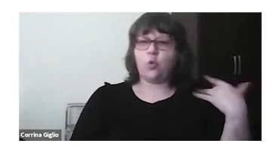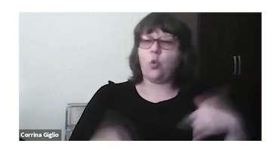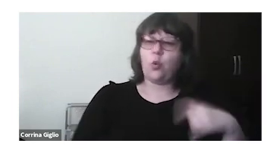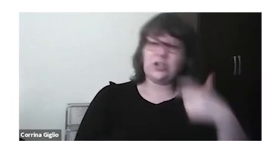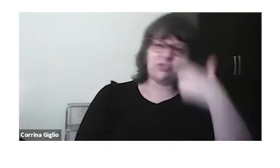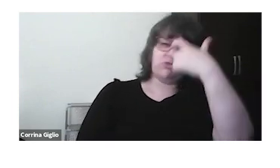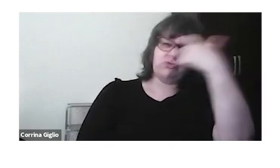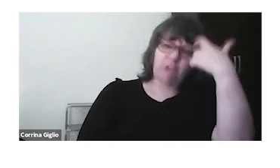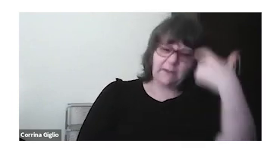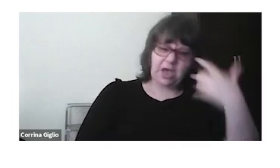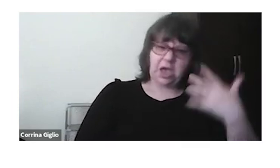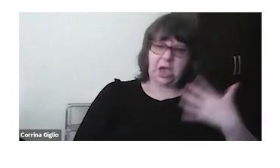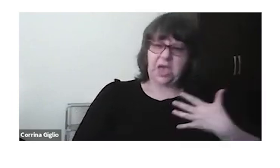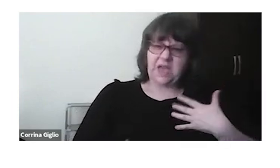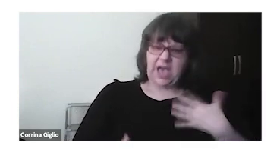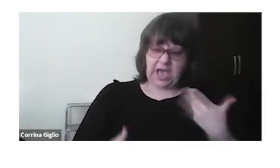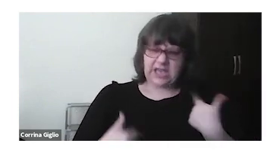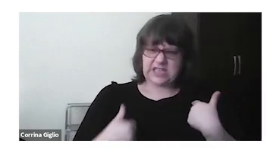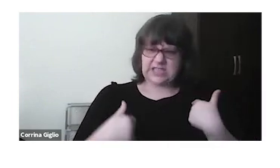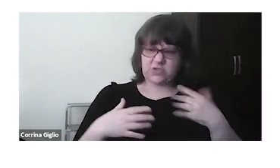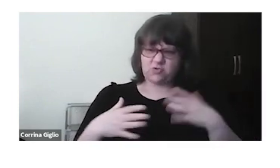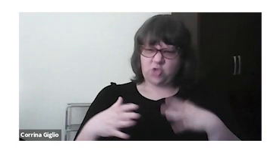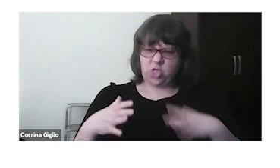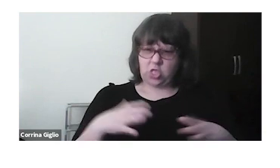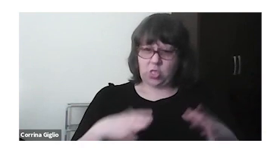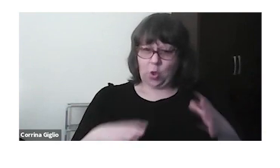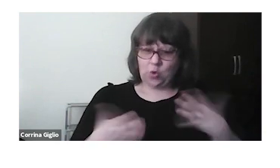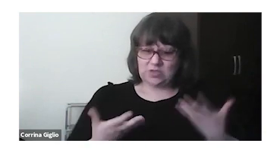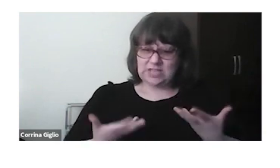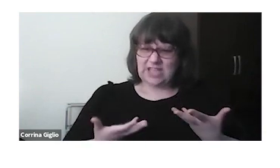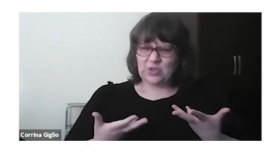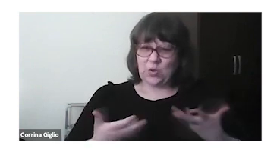say like, this is actually not okay. And I think about the trauma